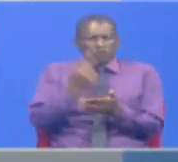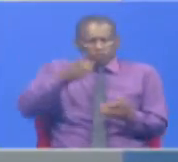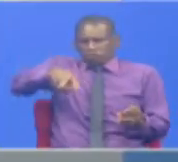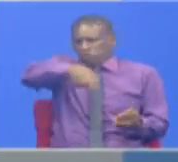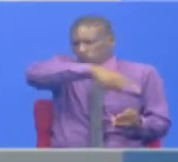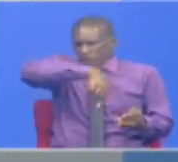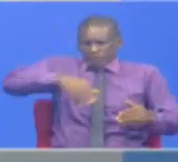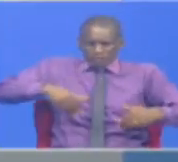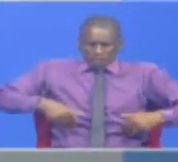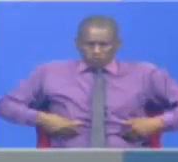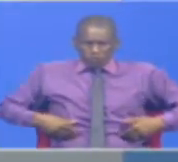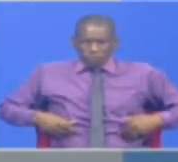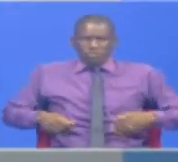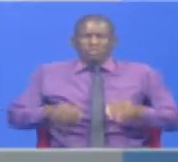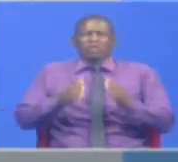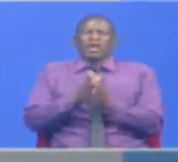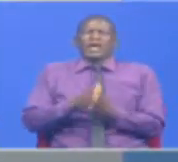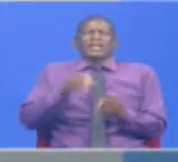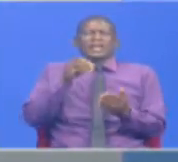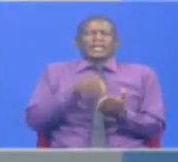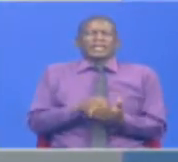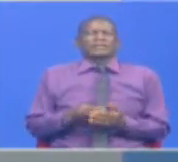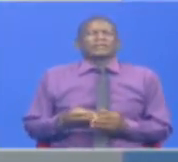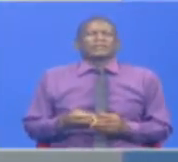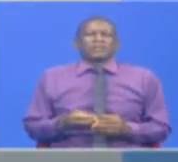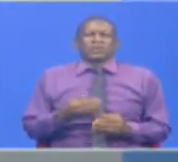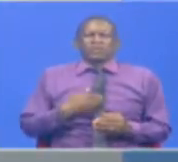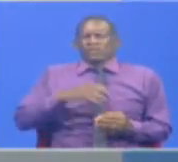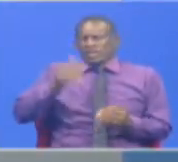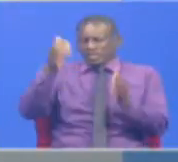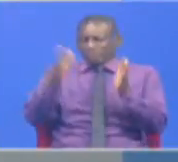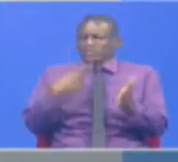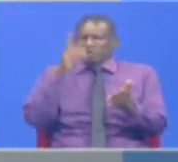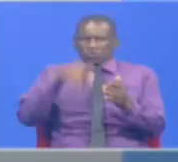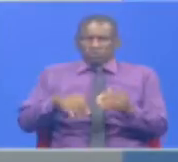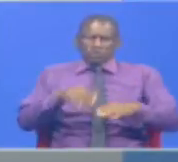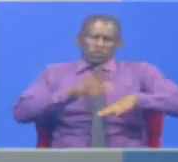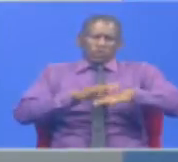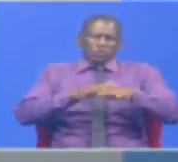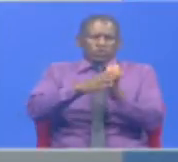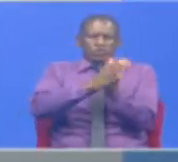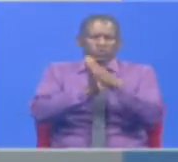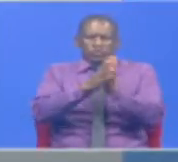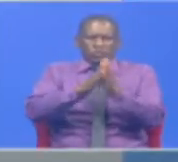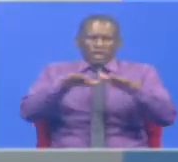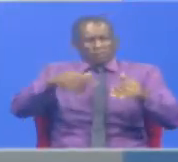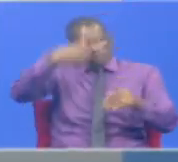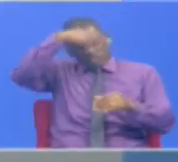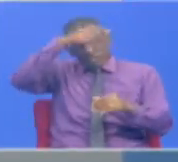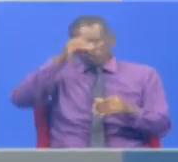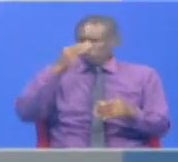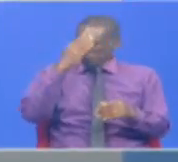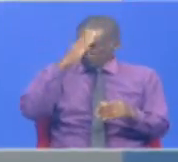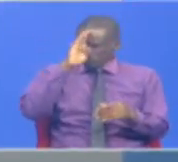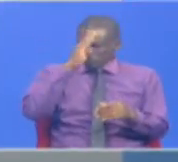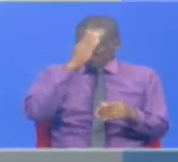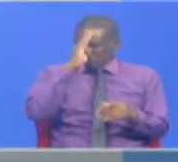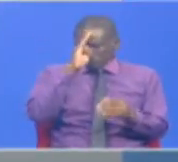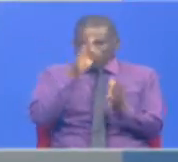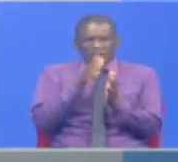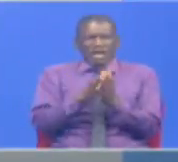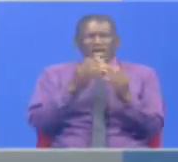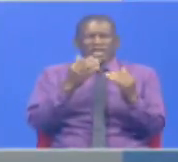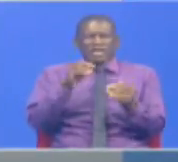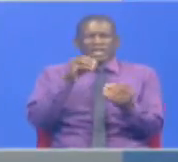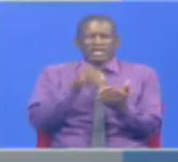people. And Rita, you say, remarkable stories on Degree of Doubt. And then you